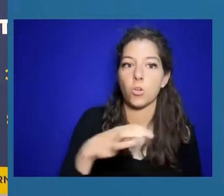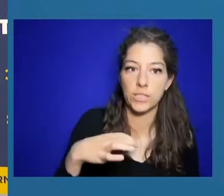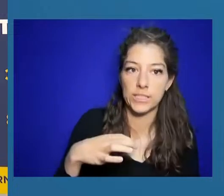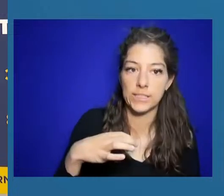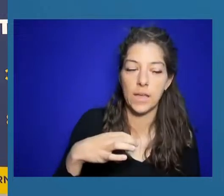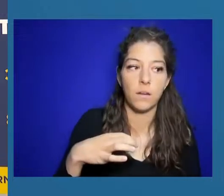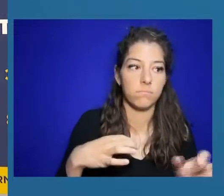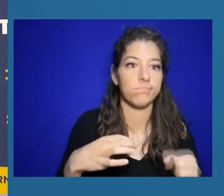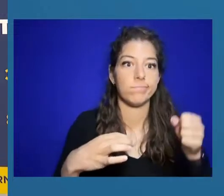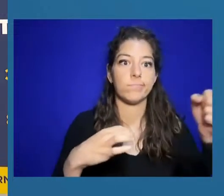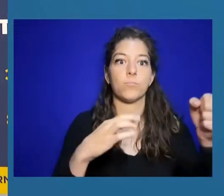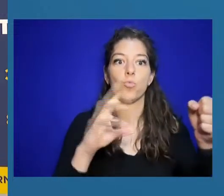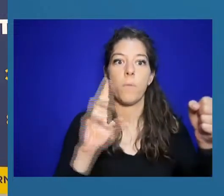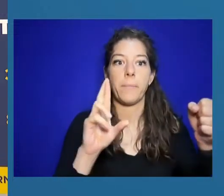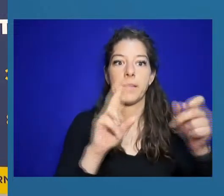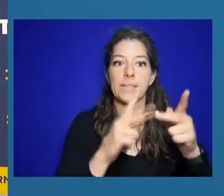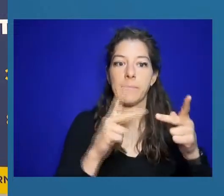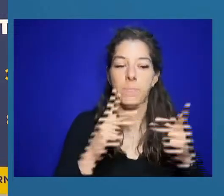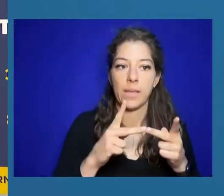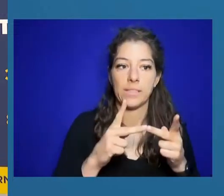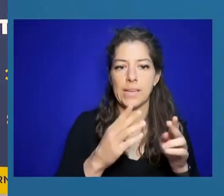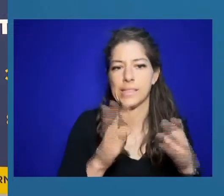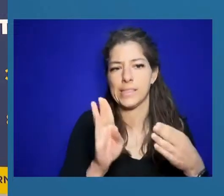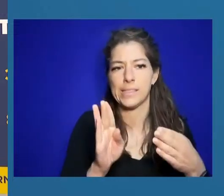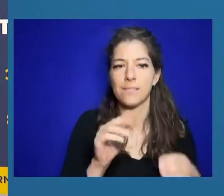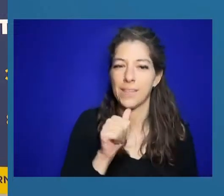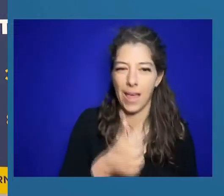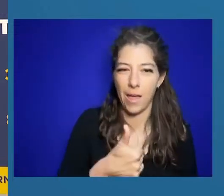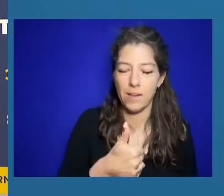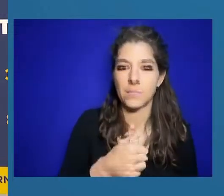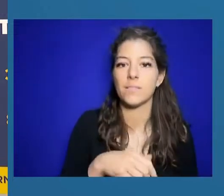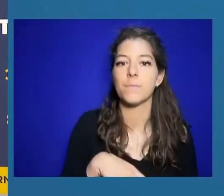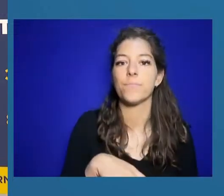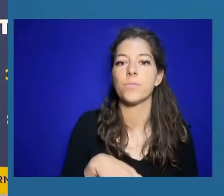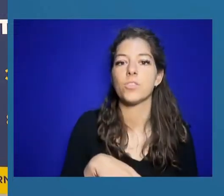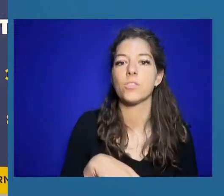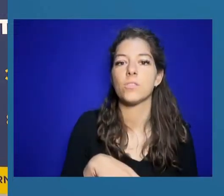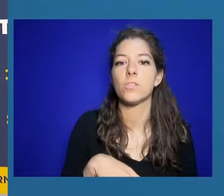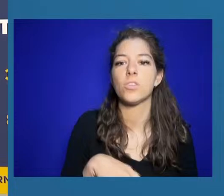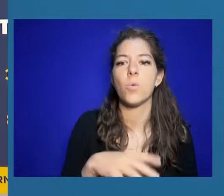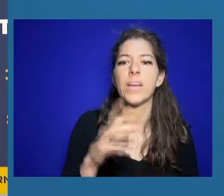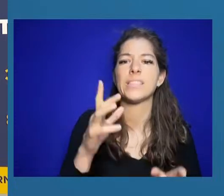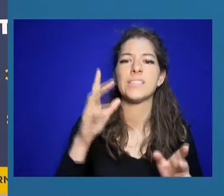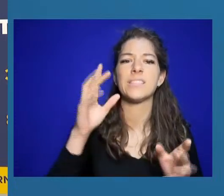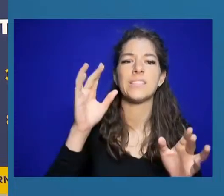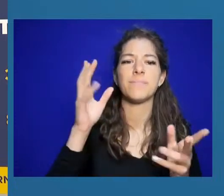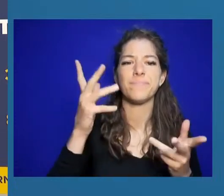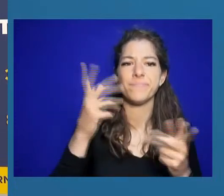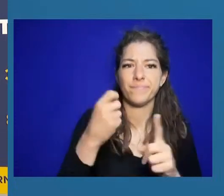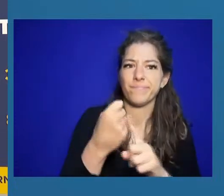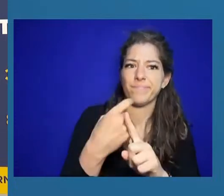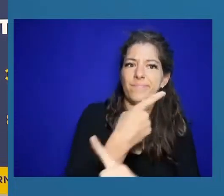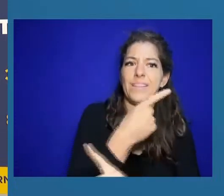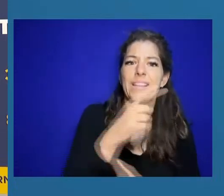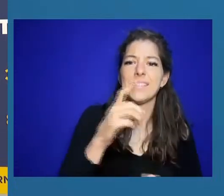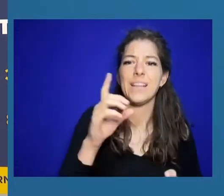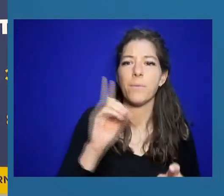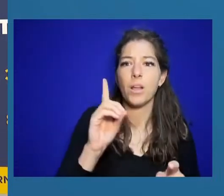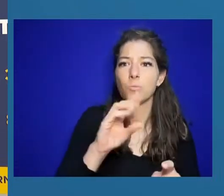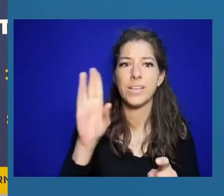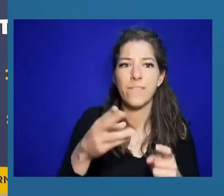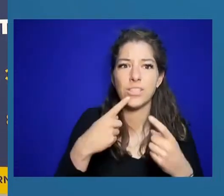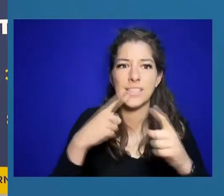Republicans in place and skewer the lines. So it's gerrymandered in a way that Democrats would never have success to it. It's also